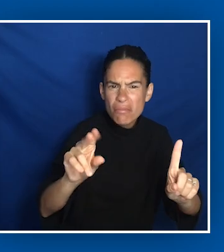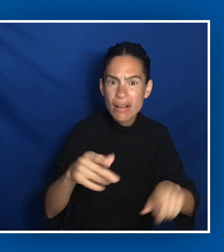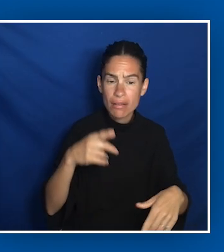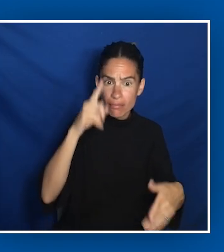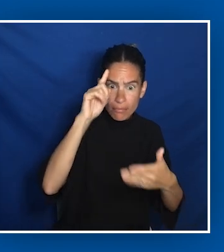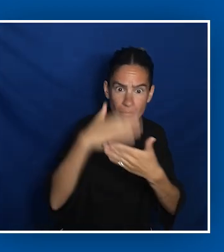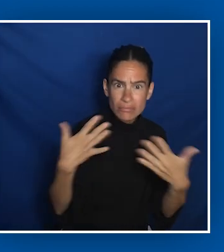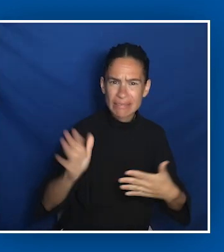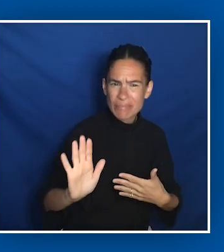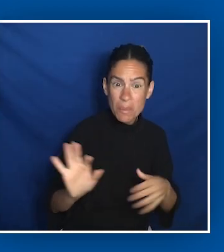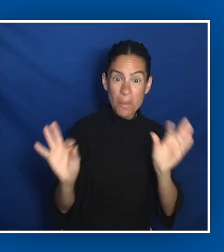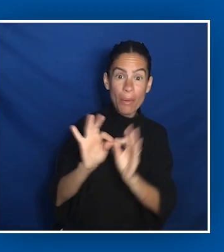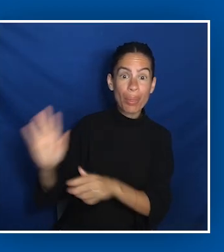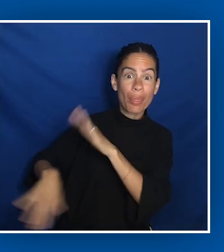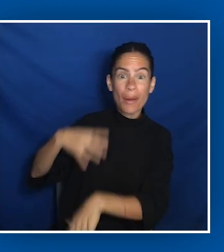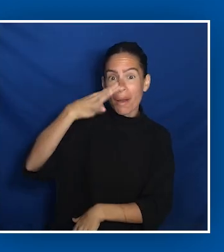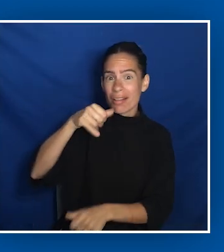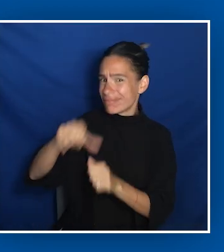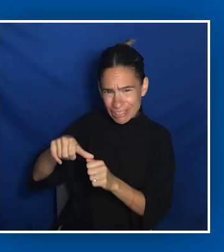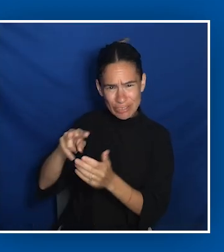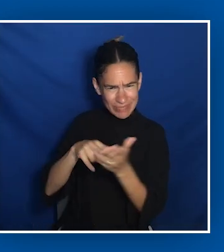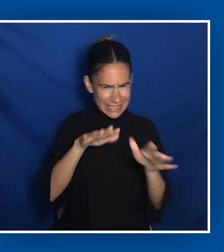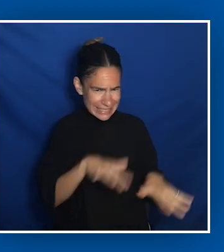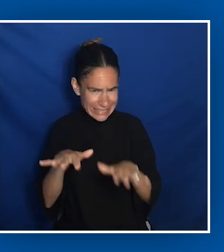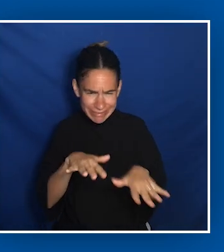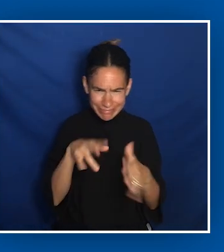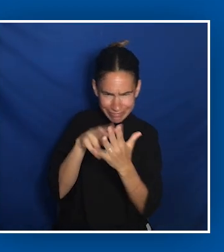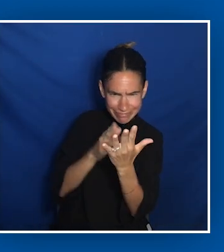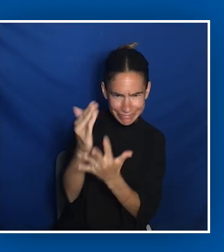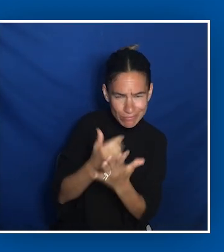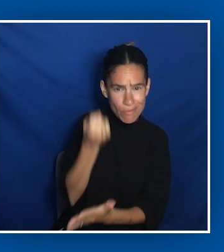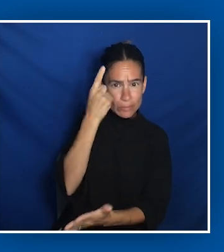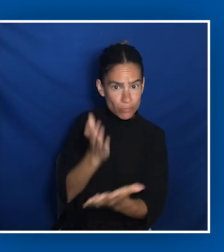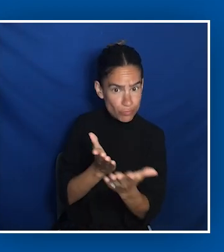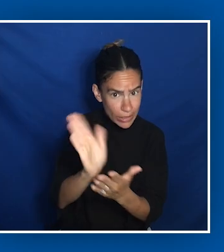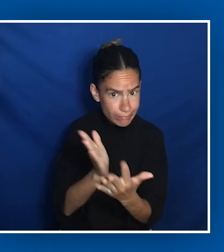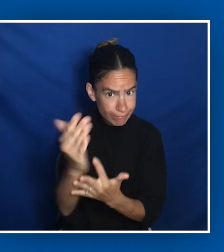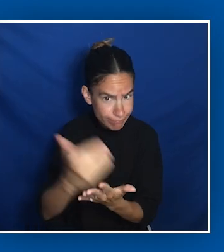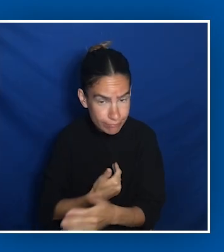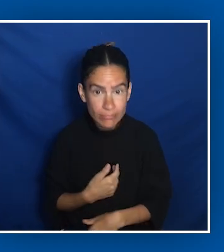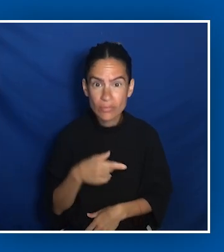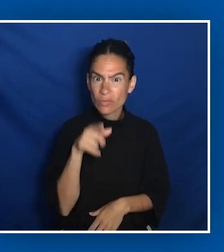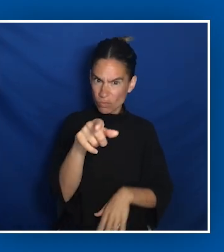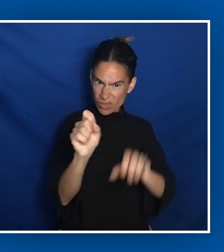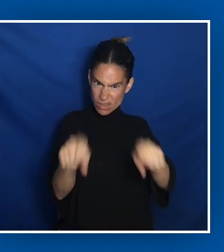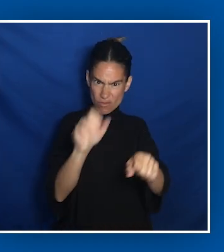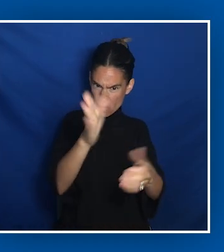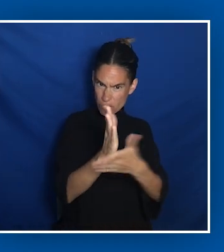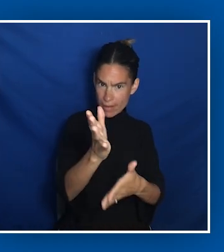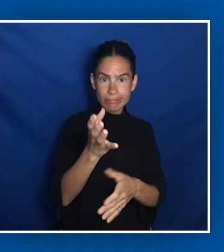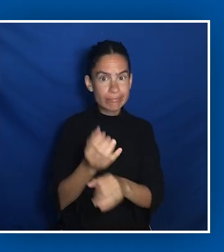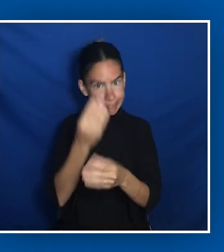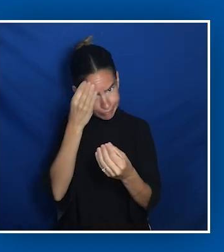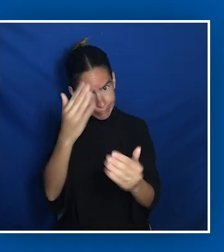panic. It's very important not to ignore it. Read it carefully and know your rights. First, you have the right to receive a notice